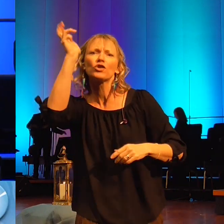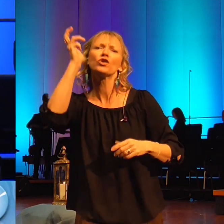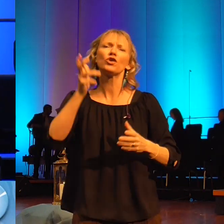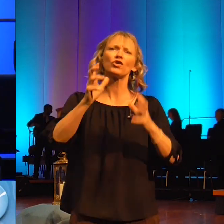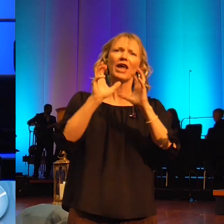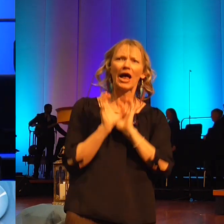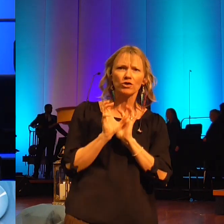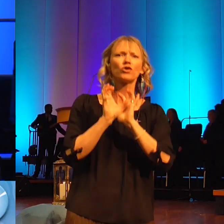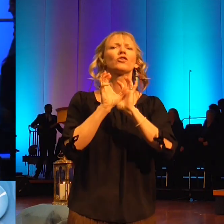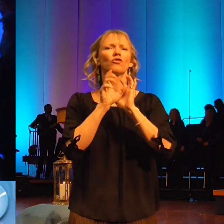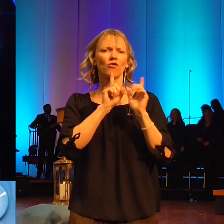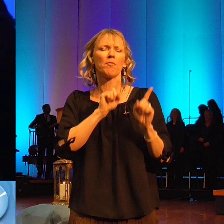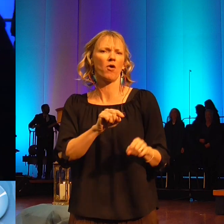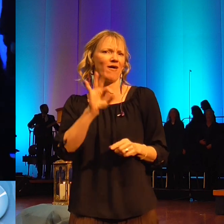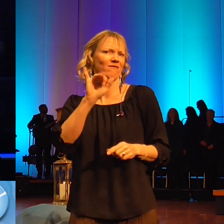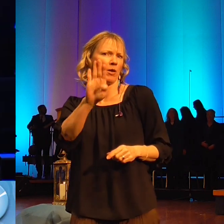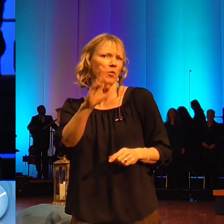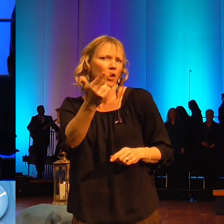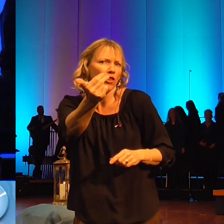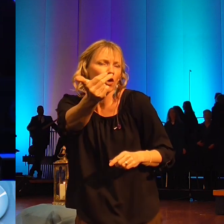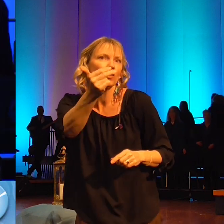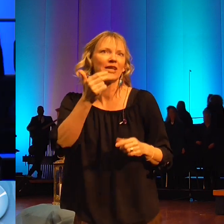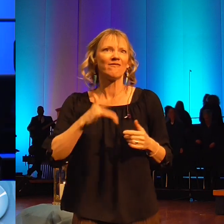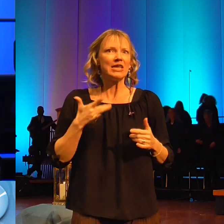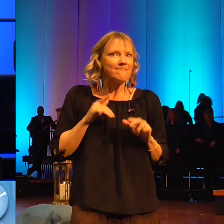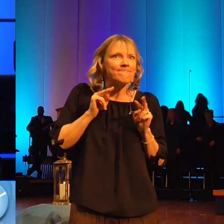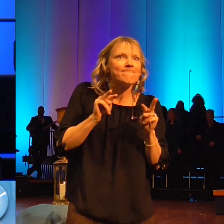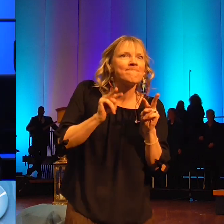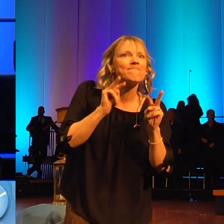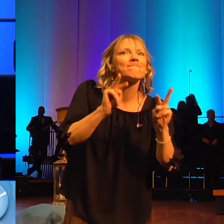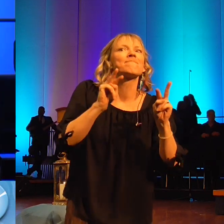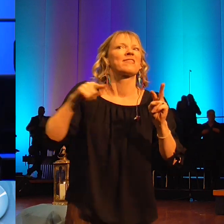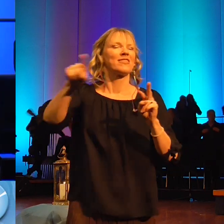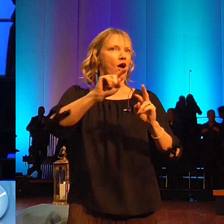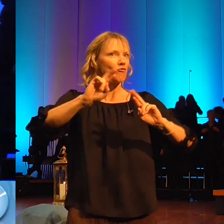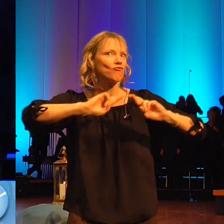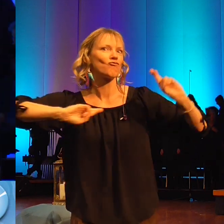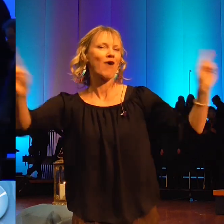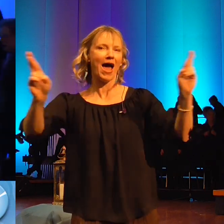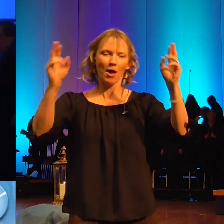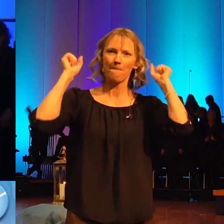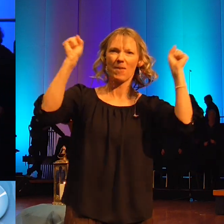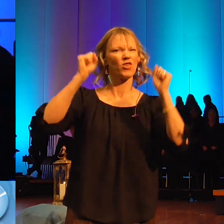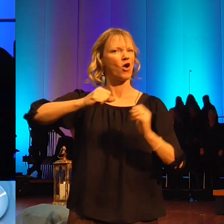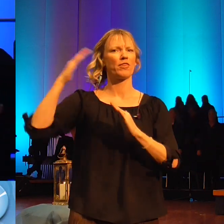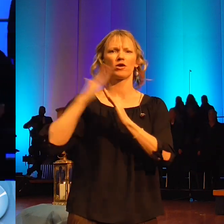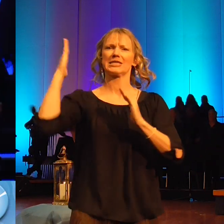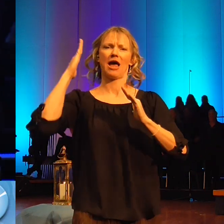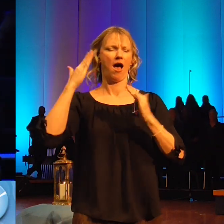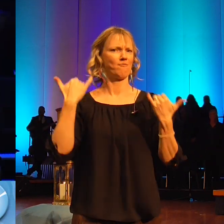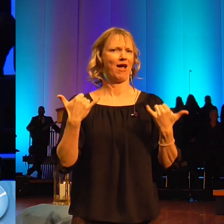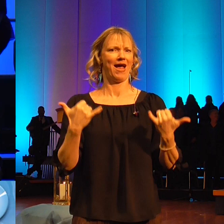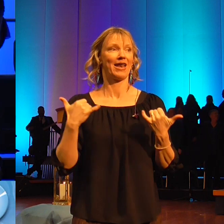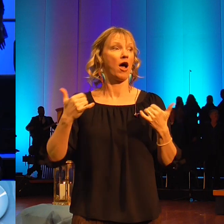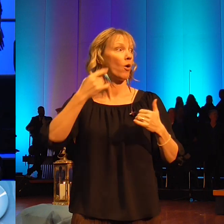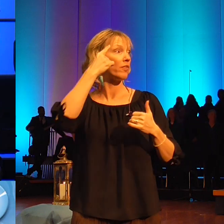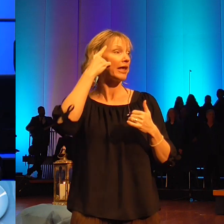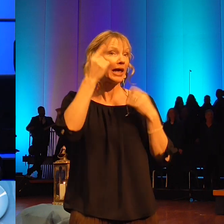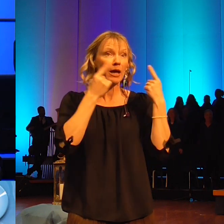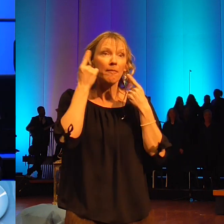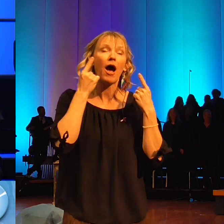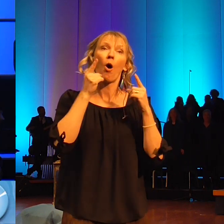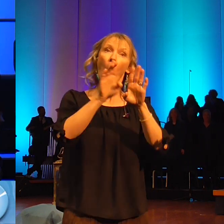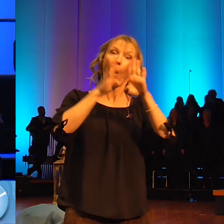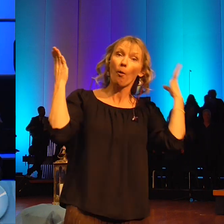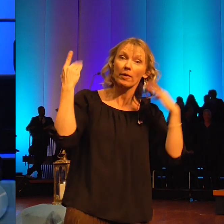February 13th, so you can feel the anticipation. This is when the Rockies are at their peak, and I think a lot of people are thinking about opening day.